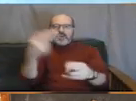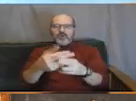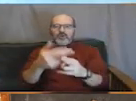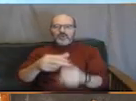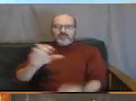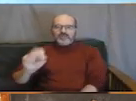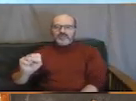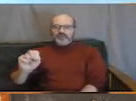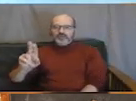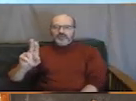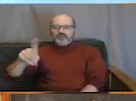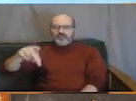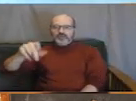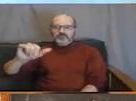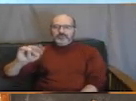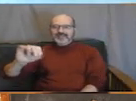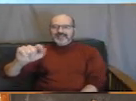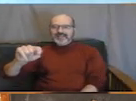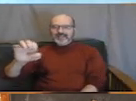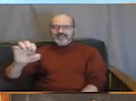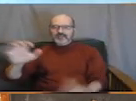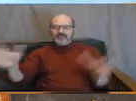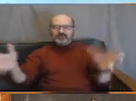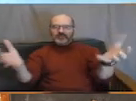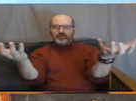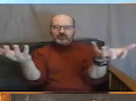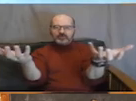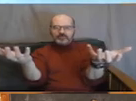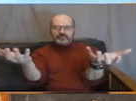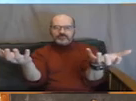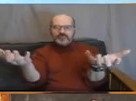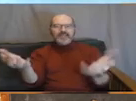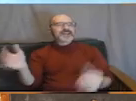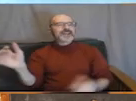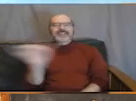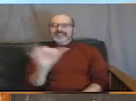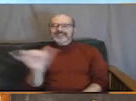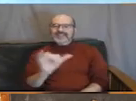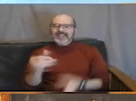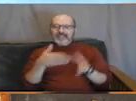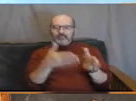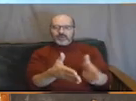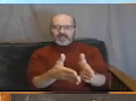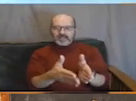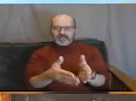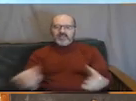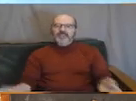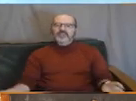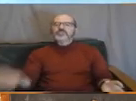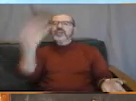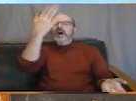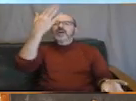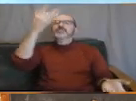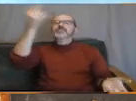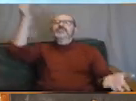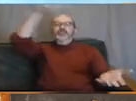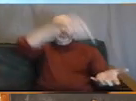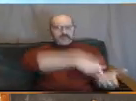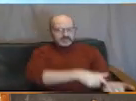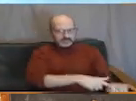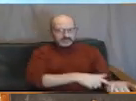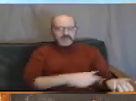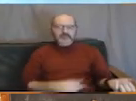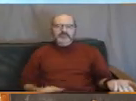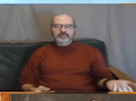this supinate. Supinate your hands. Now, it's the same technique. We want to toss from one side of our body to